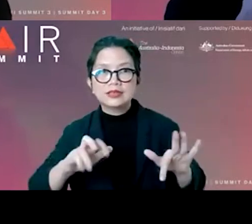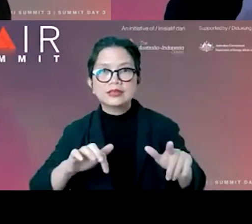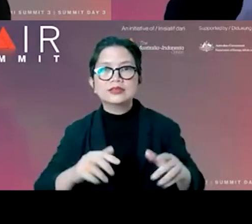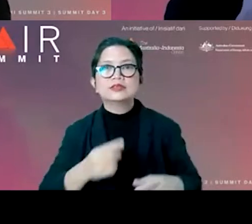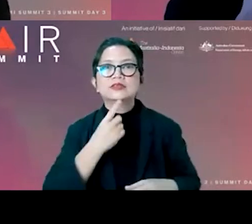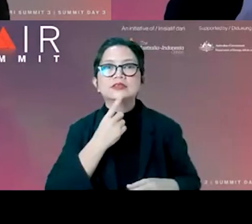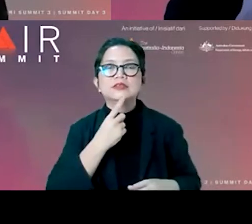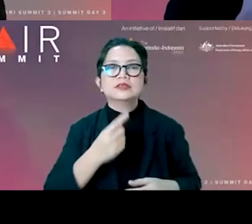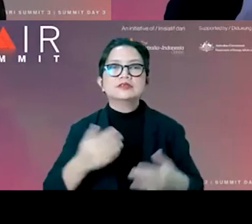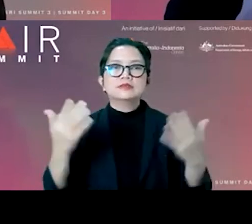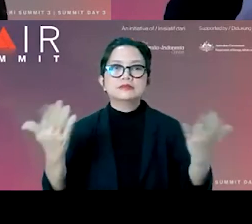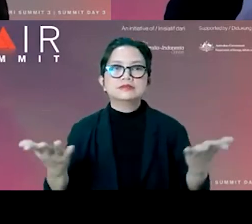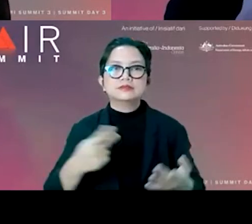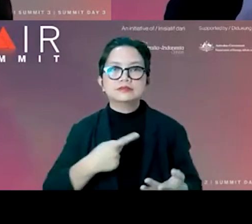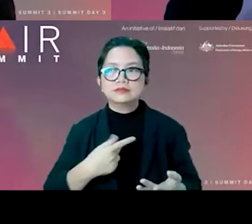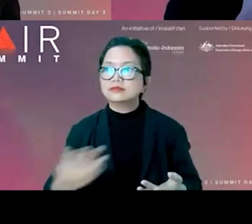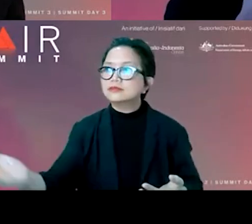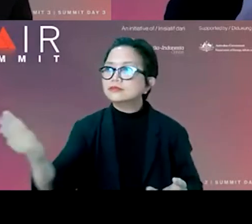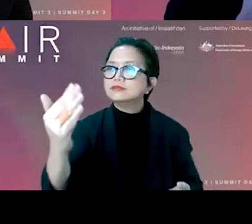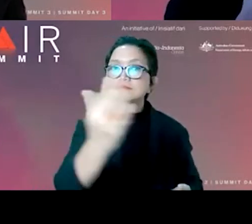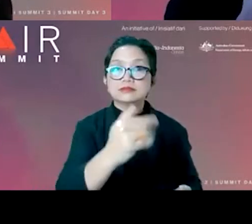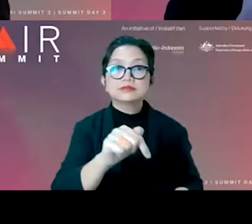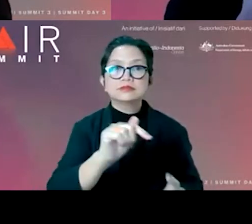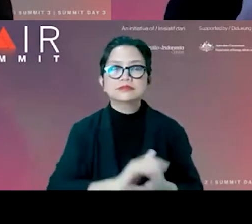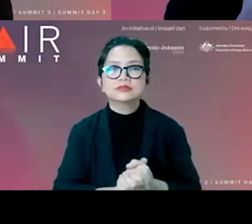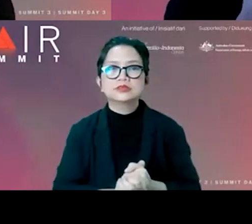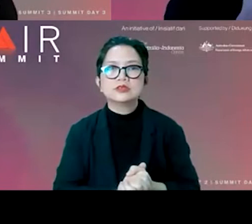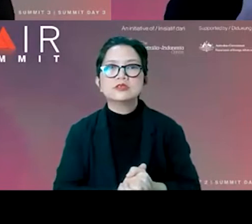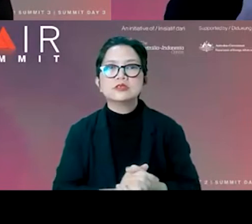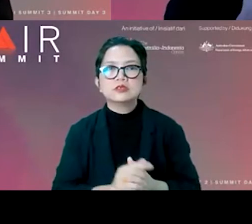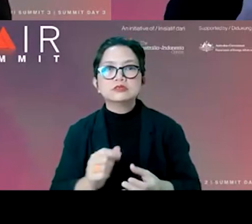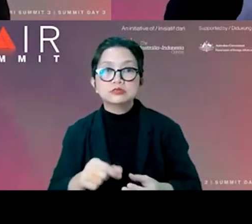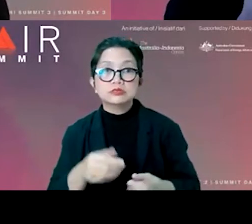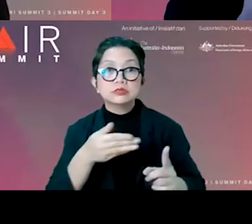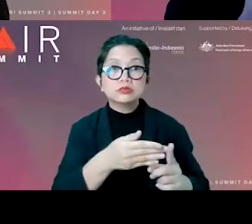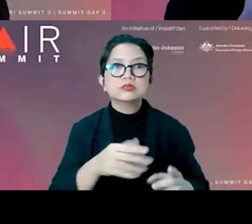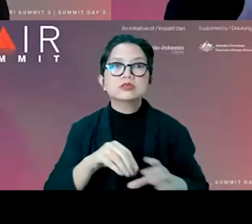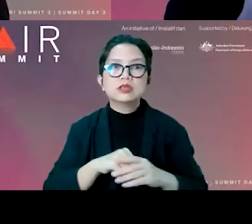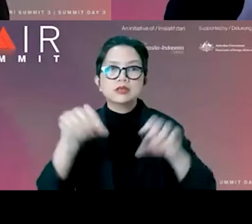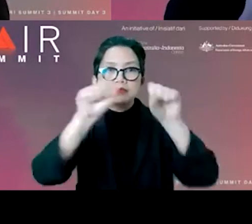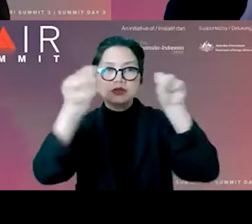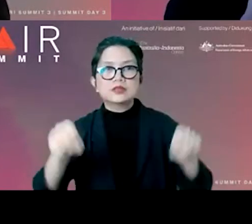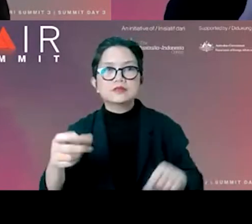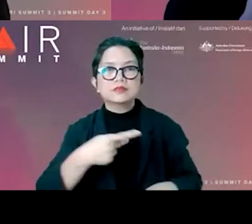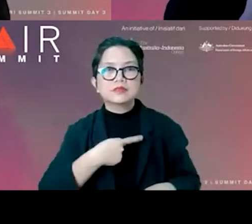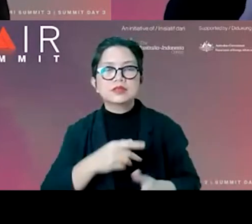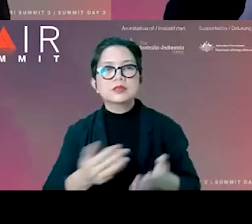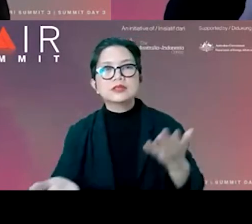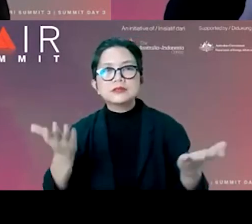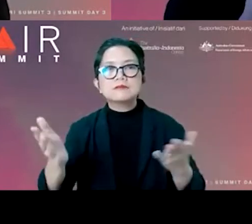our model, and consider the rural compared to the urban area.